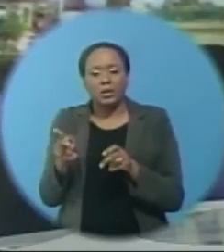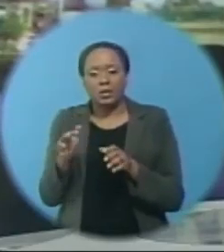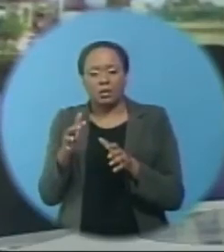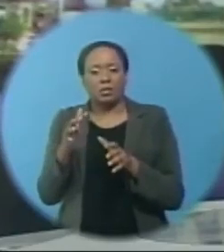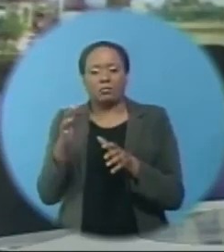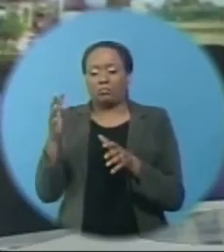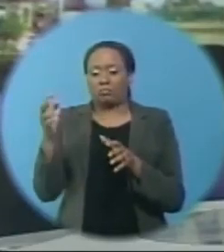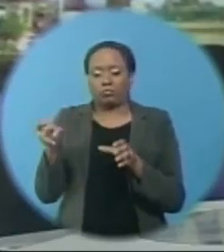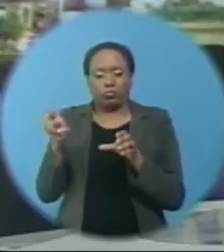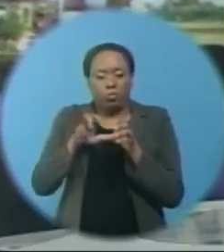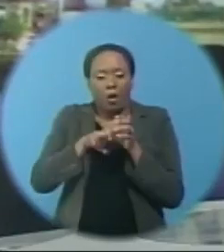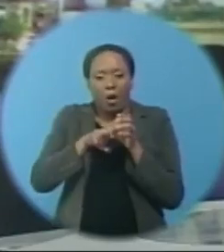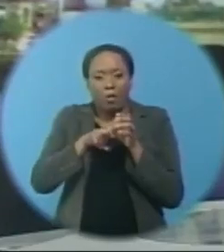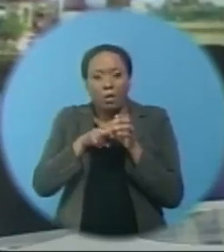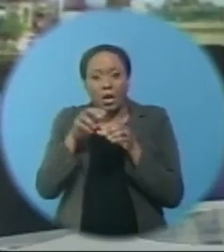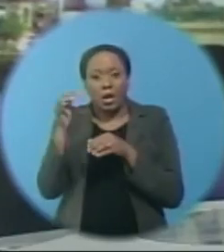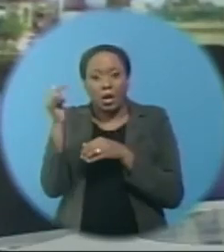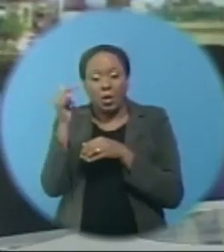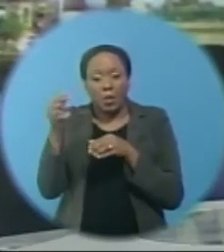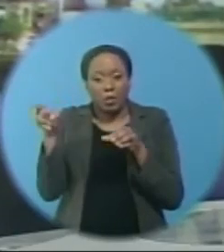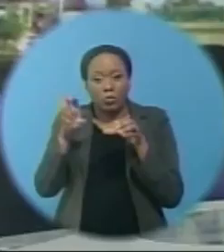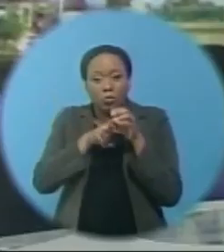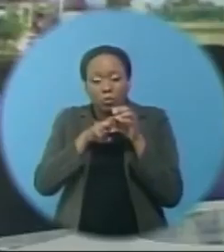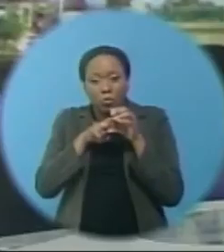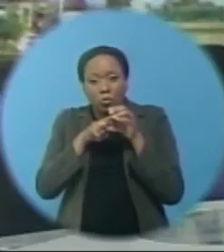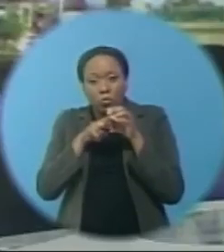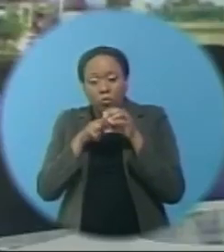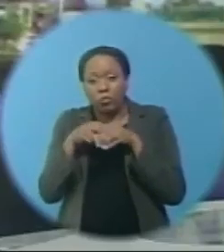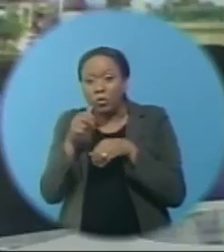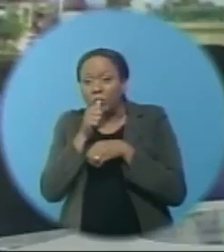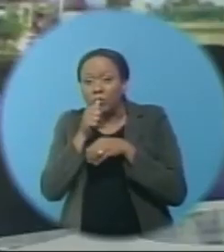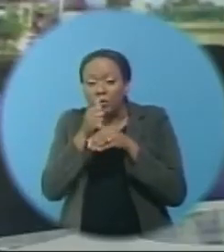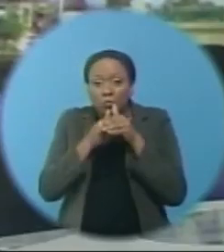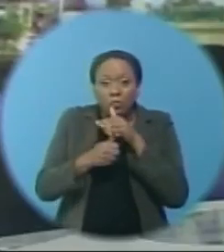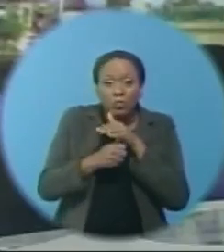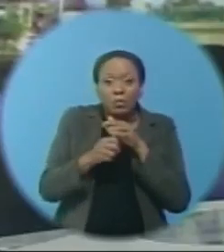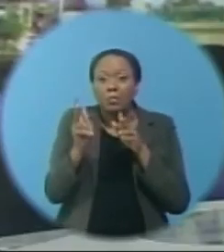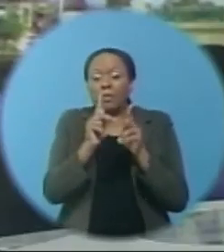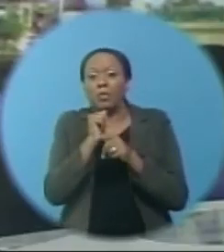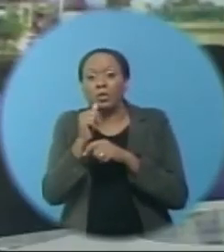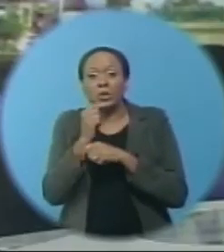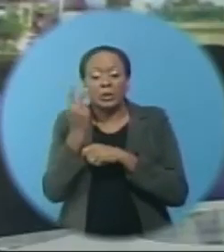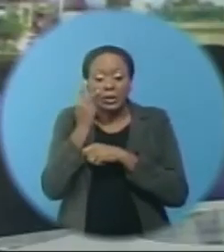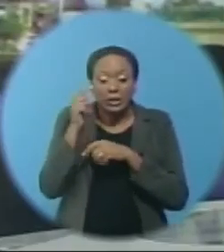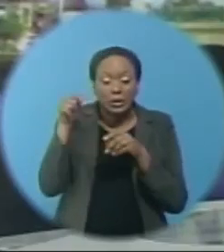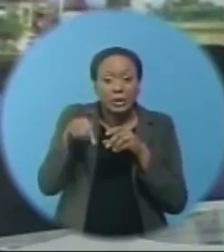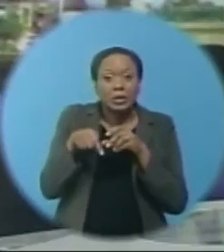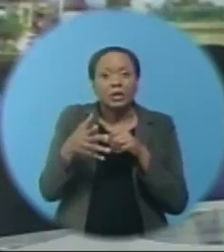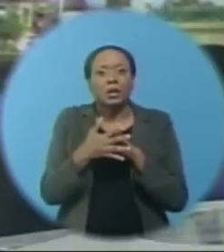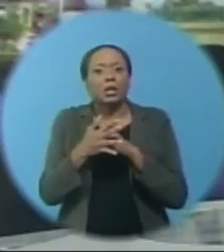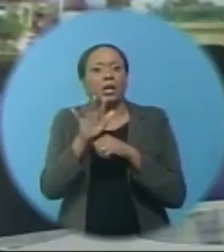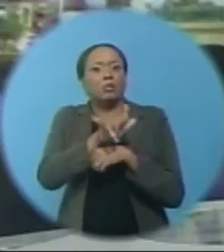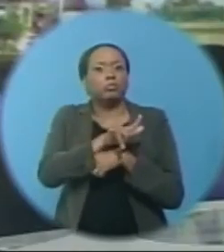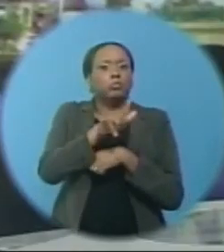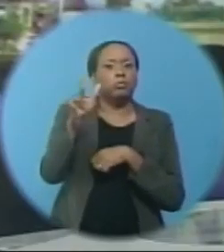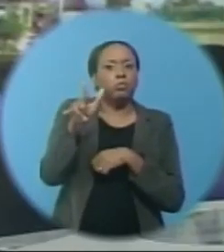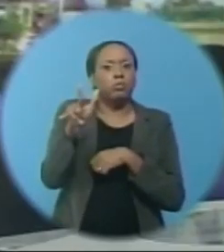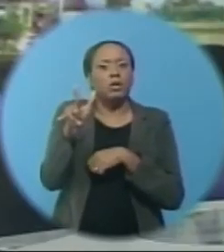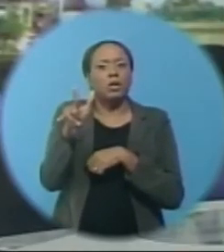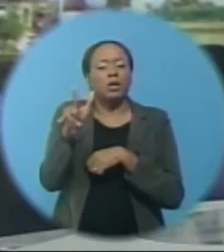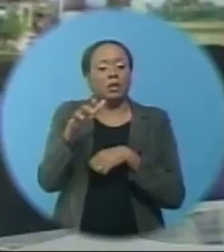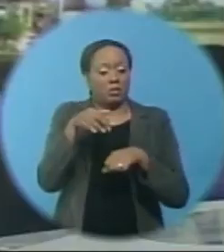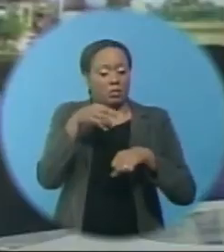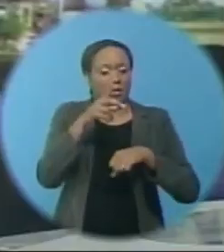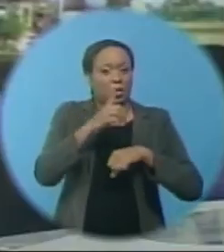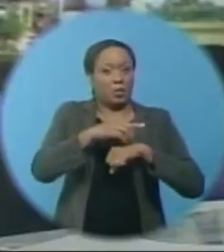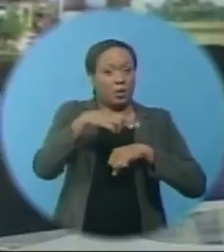clambering aboard the front landing gear of a passenger jet about to fly from the Dominican Republic to Miami. The Dominican national,